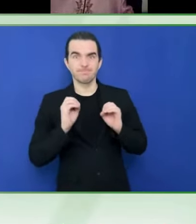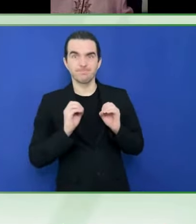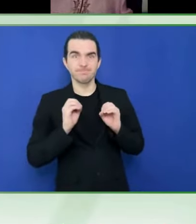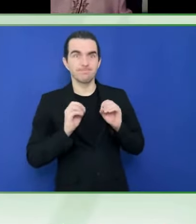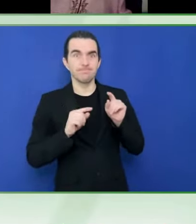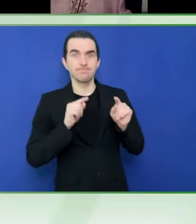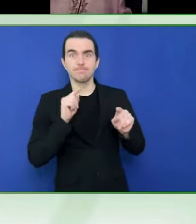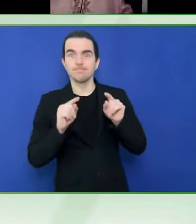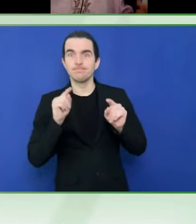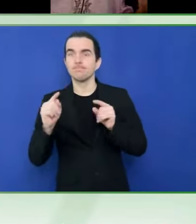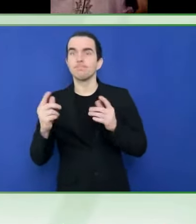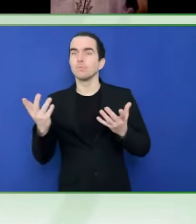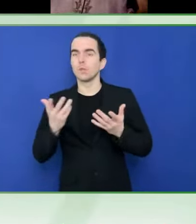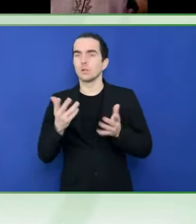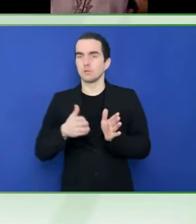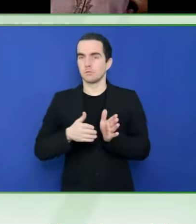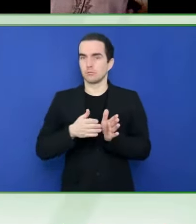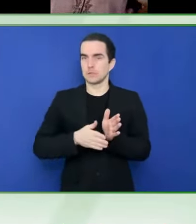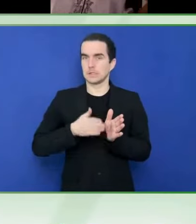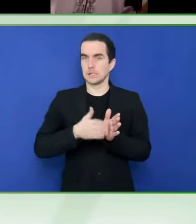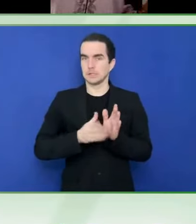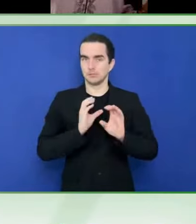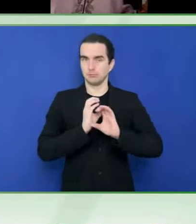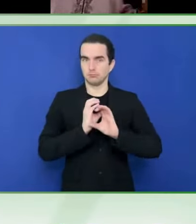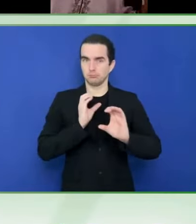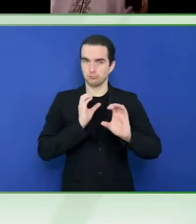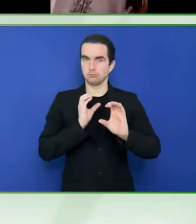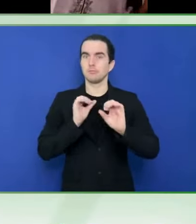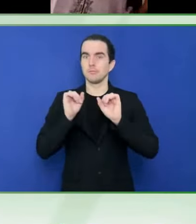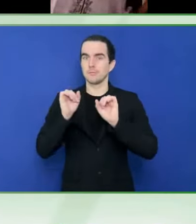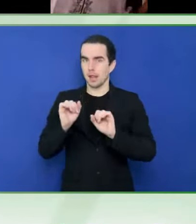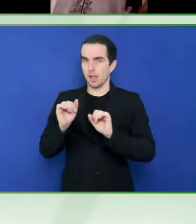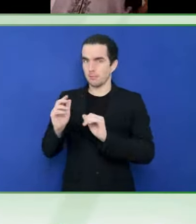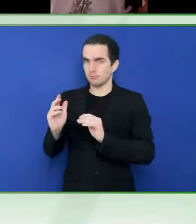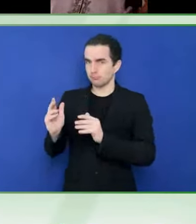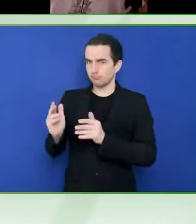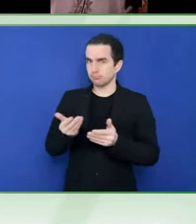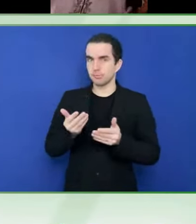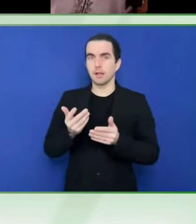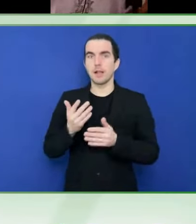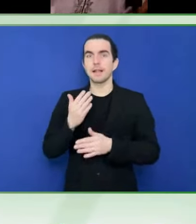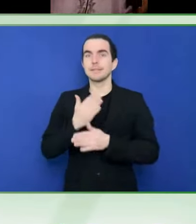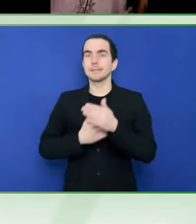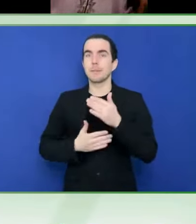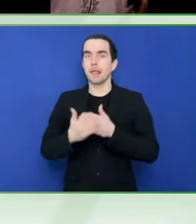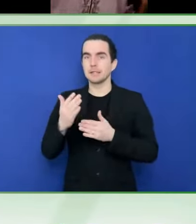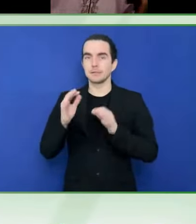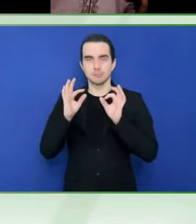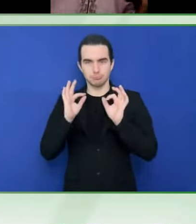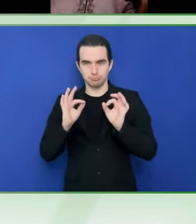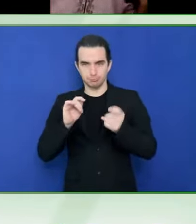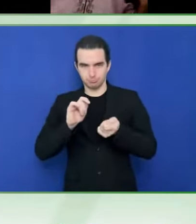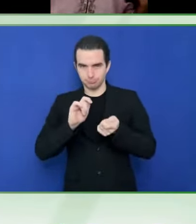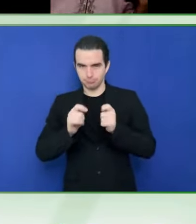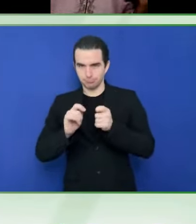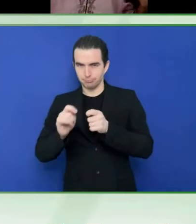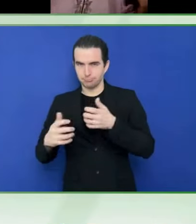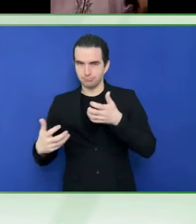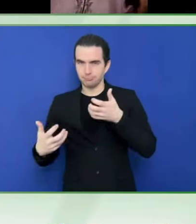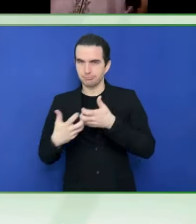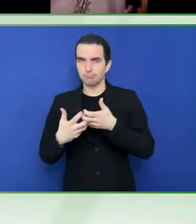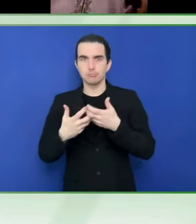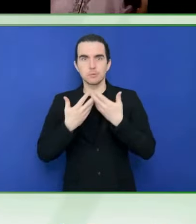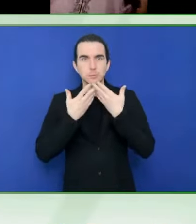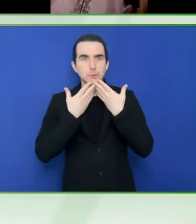stations. Inadequate promotions of available accessible transport